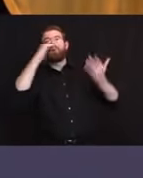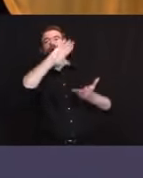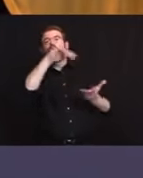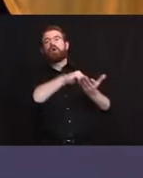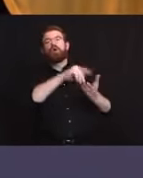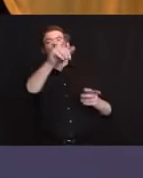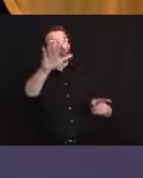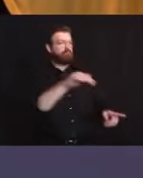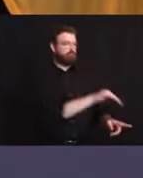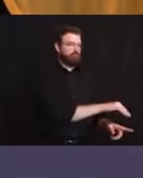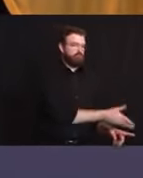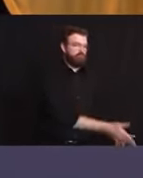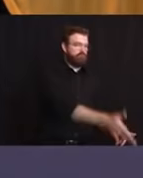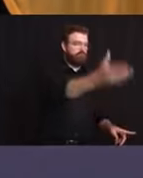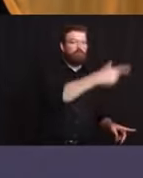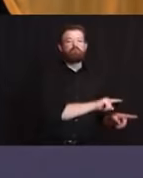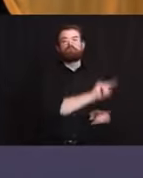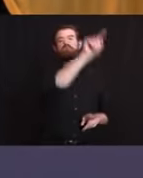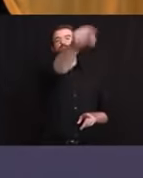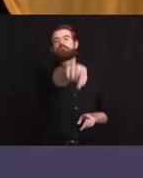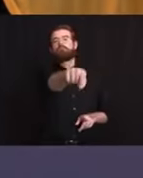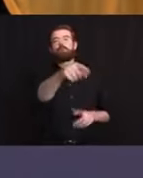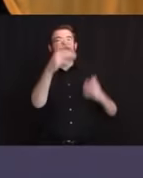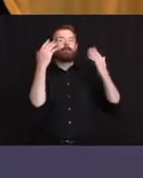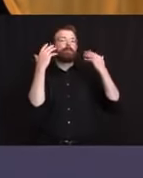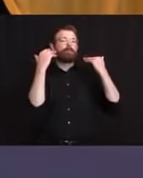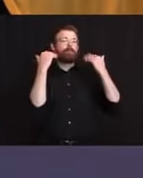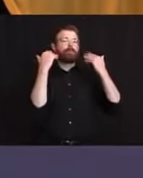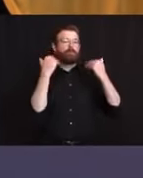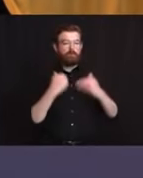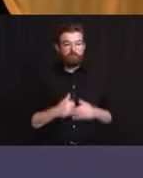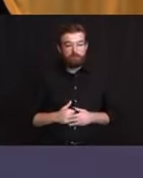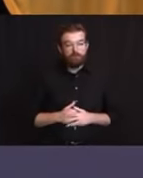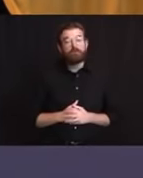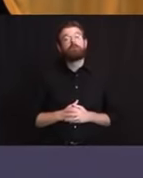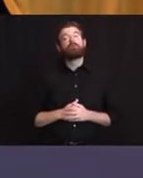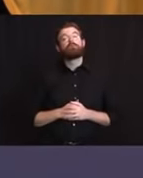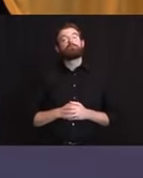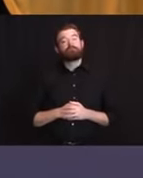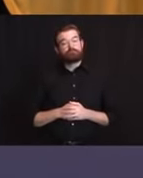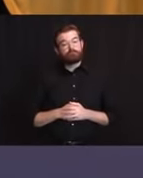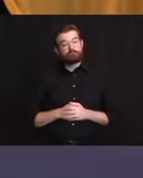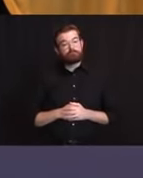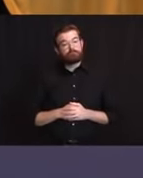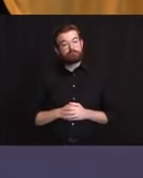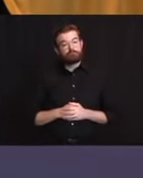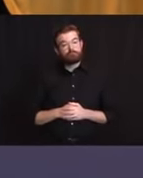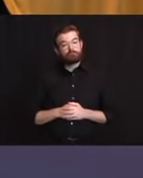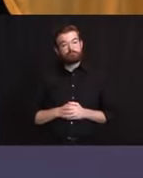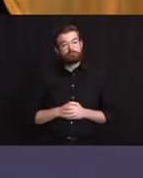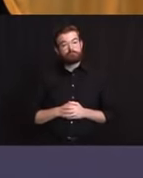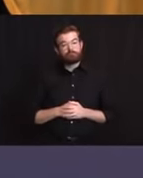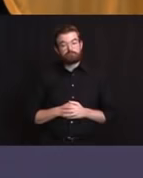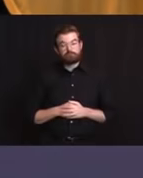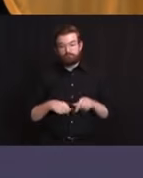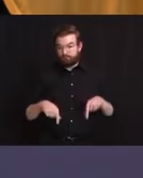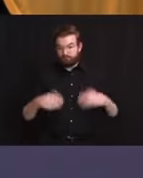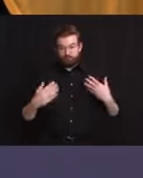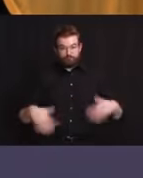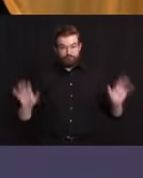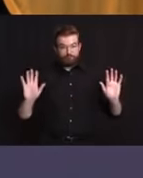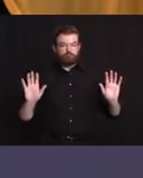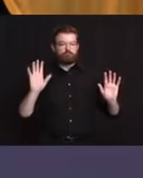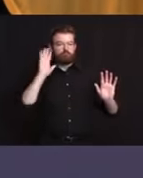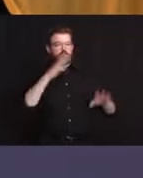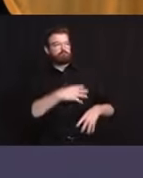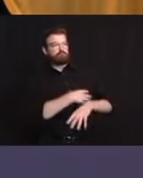here, Dante. So we're going to be on with the White House later, in fact, right after this. And we'll stay